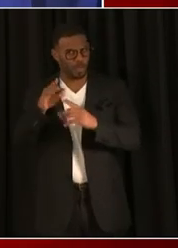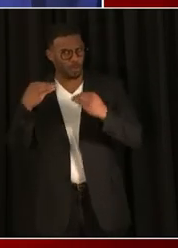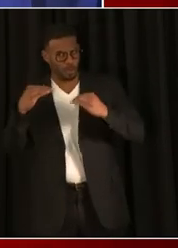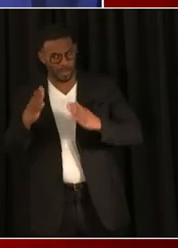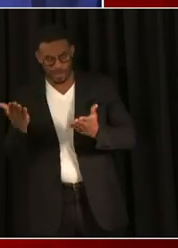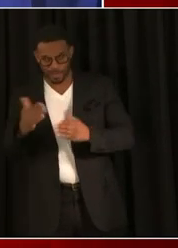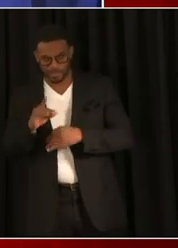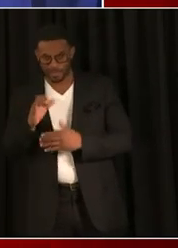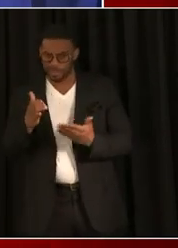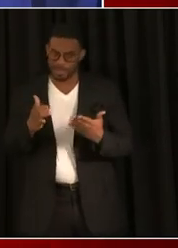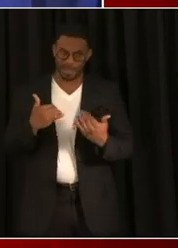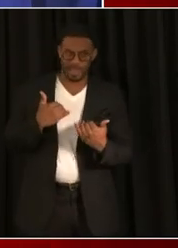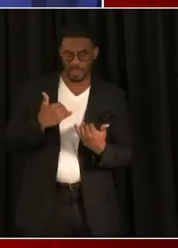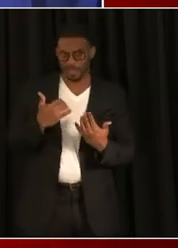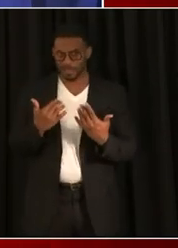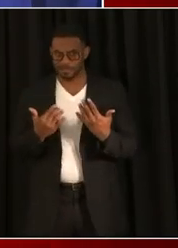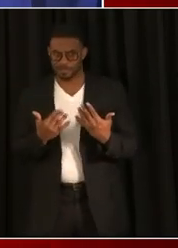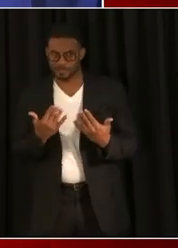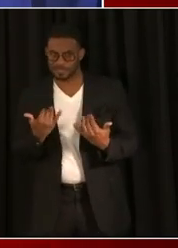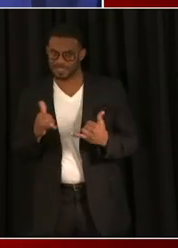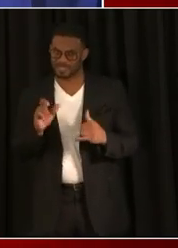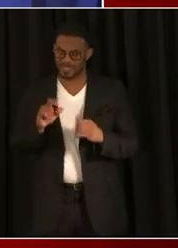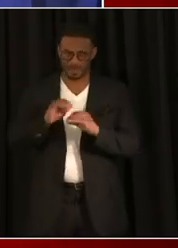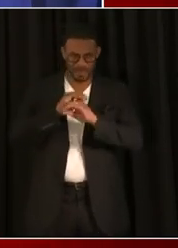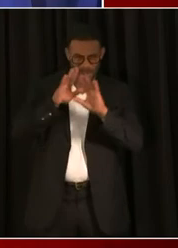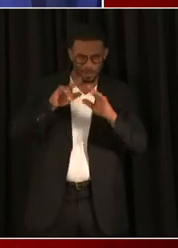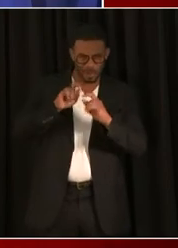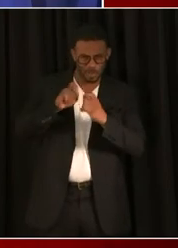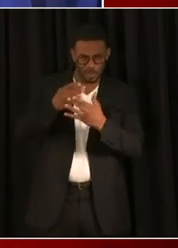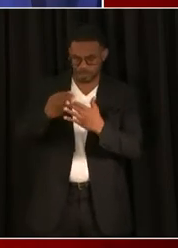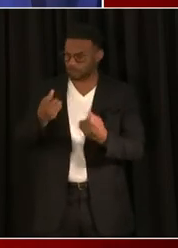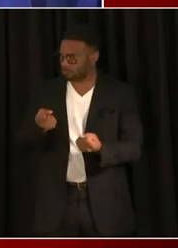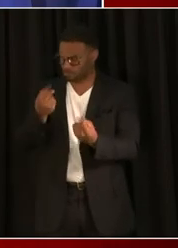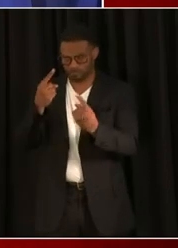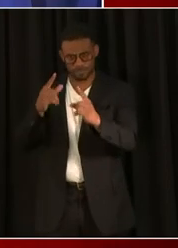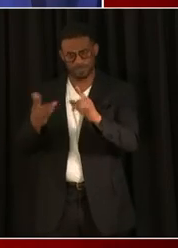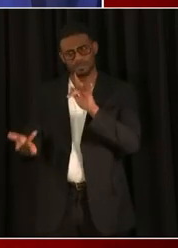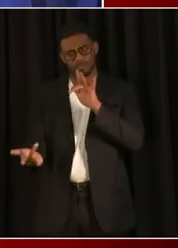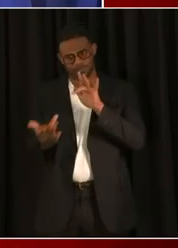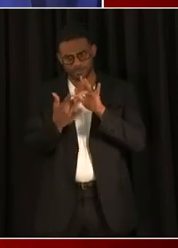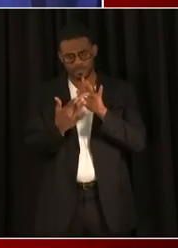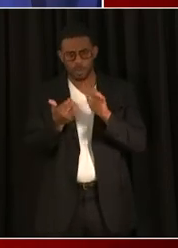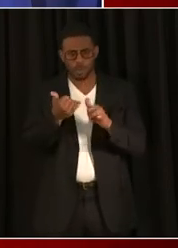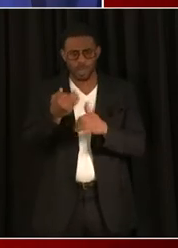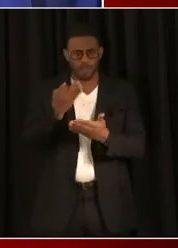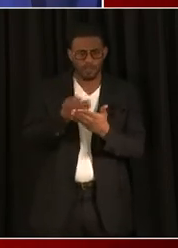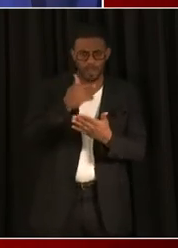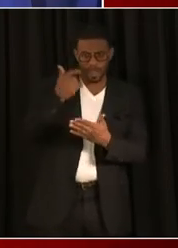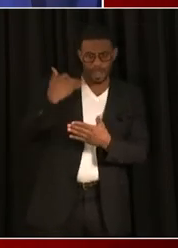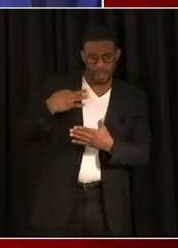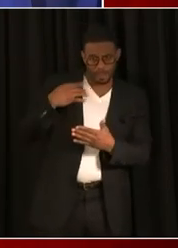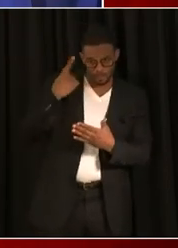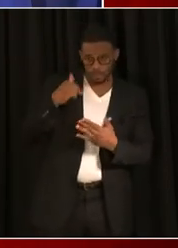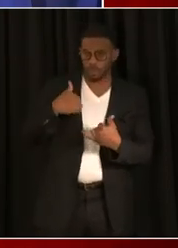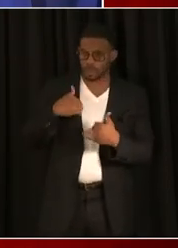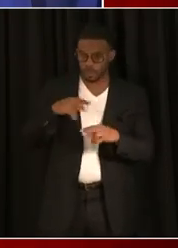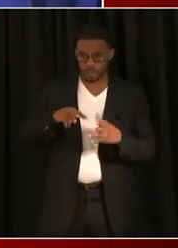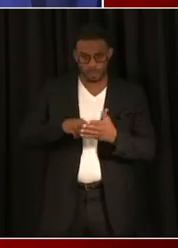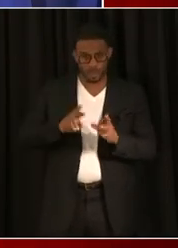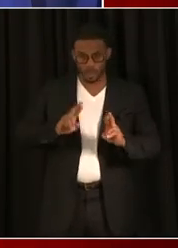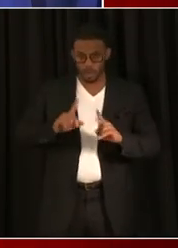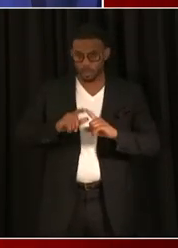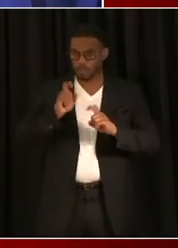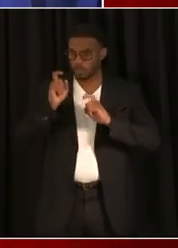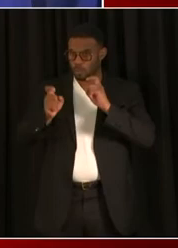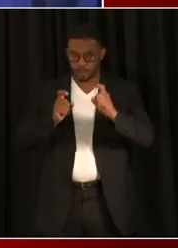very unique retailers here that may still need some clarification in terms of which fund that they are eligible for. We